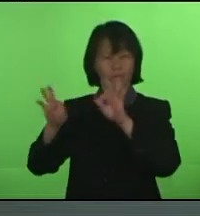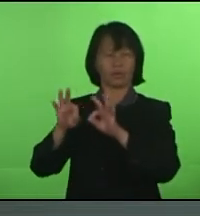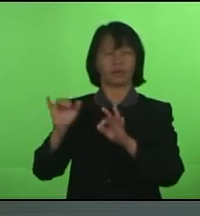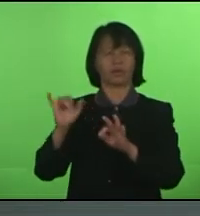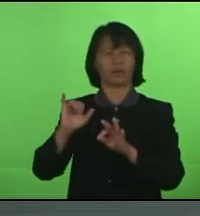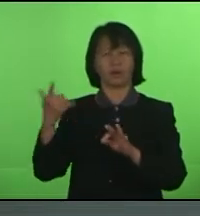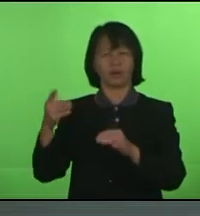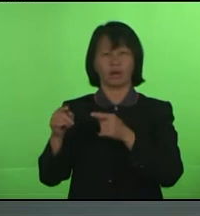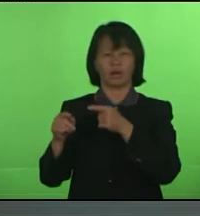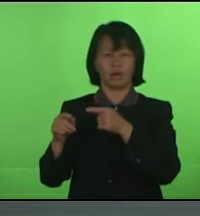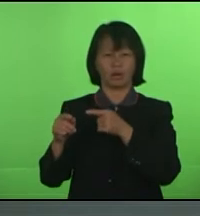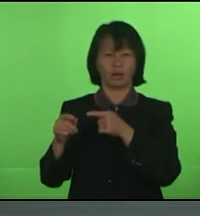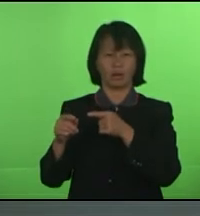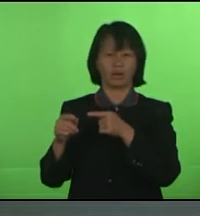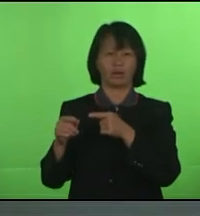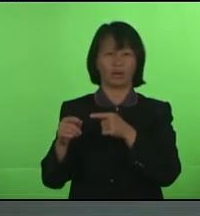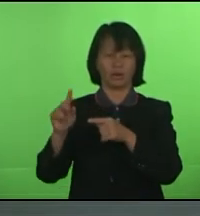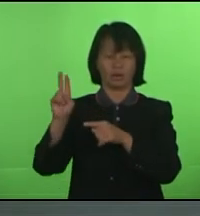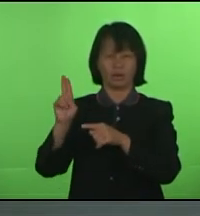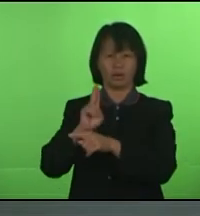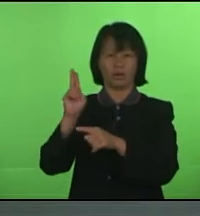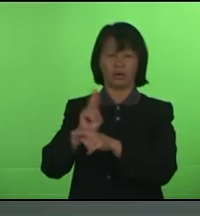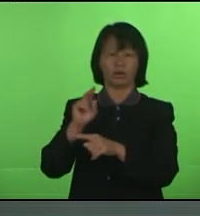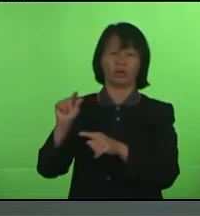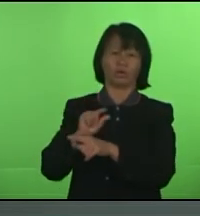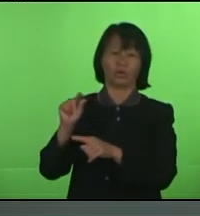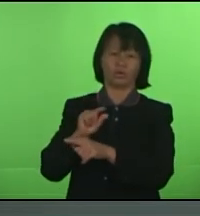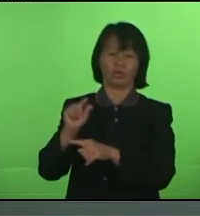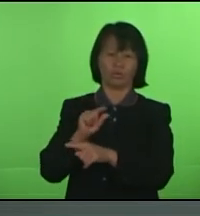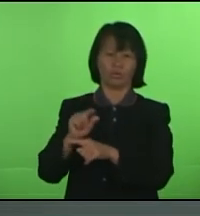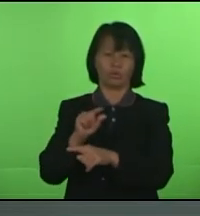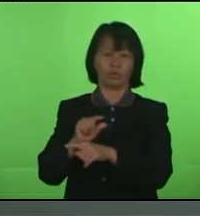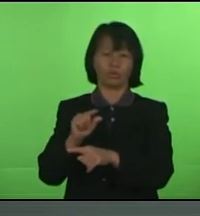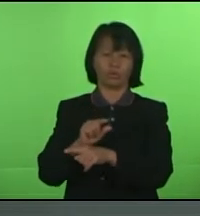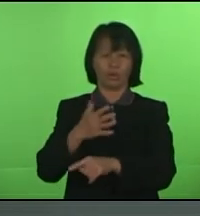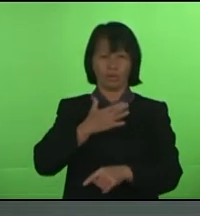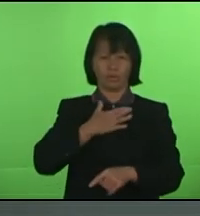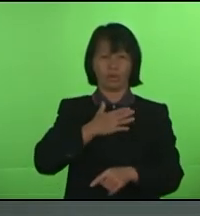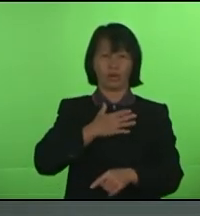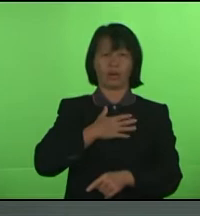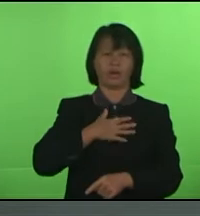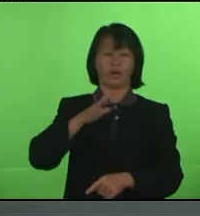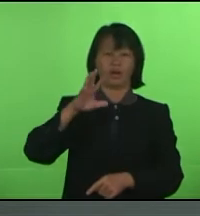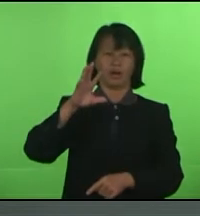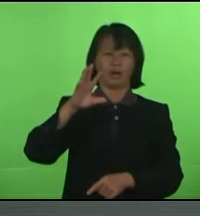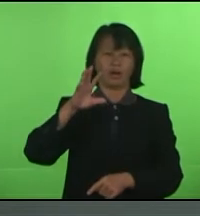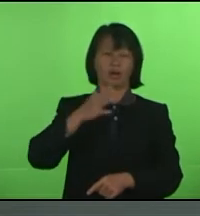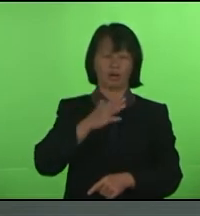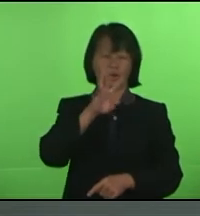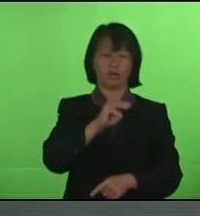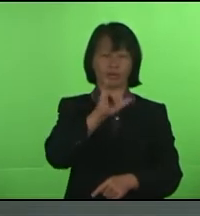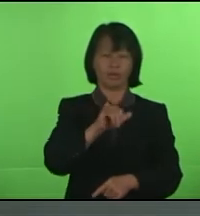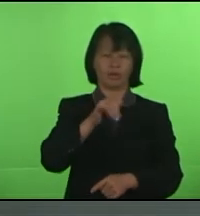is the use of the My LMS, which is the My